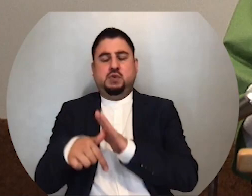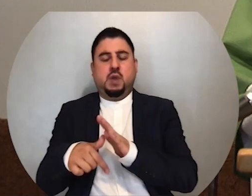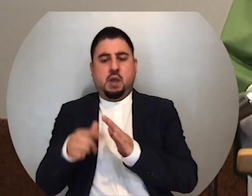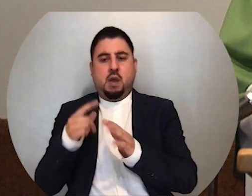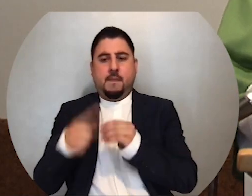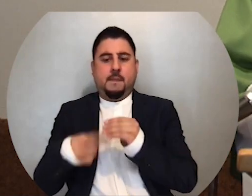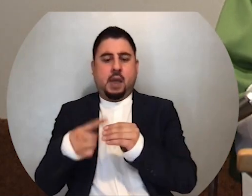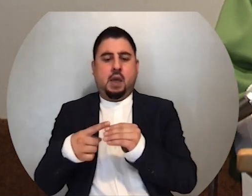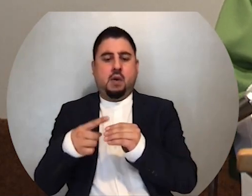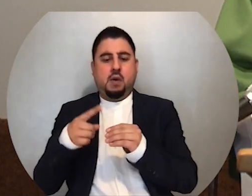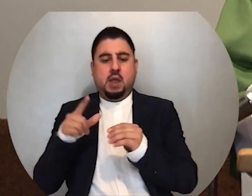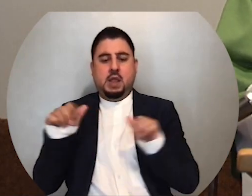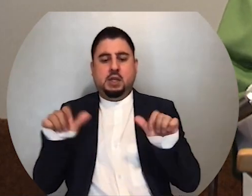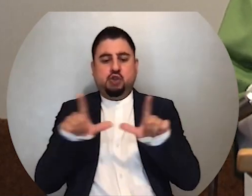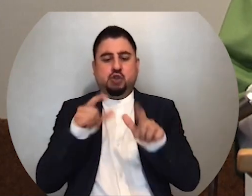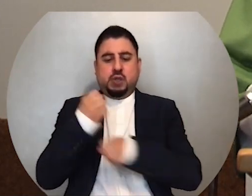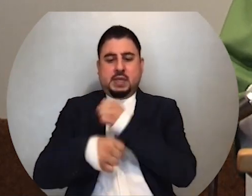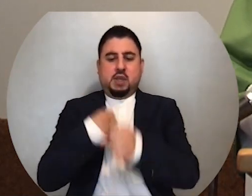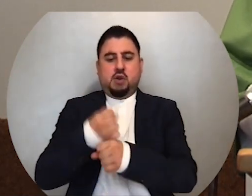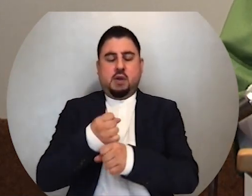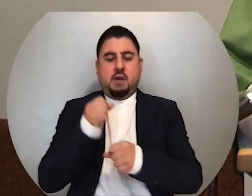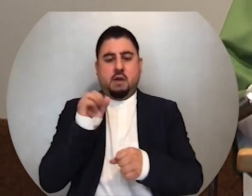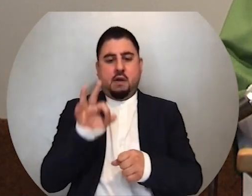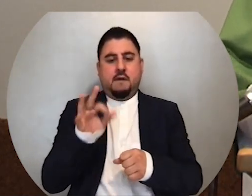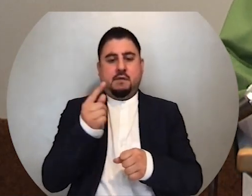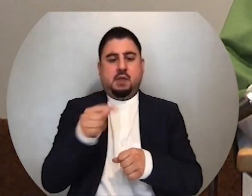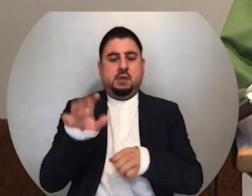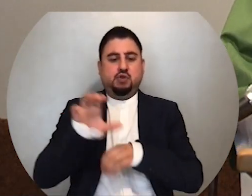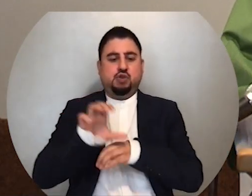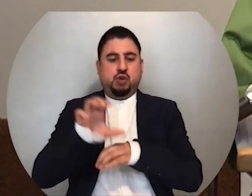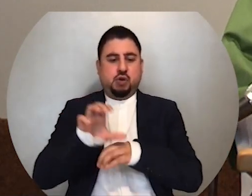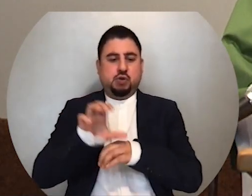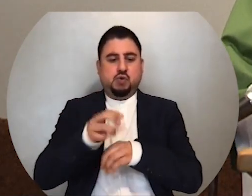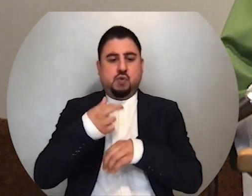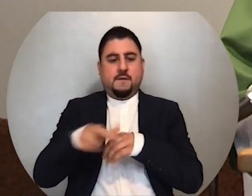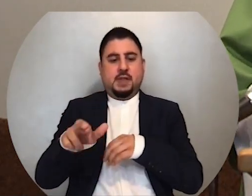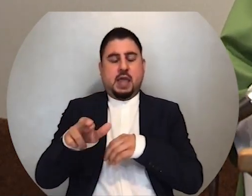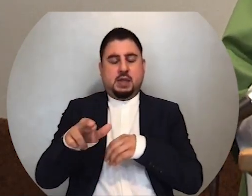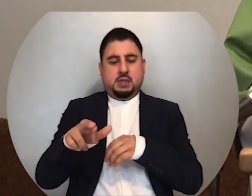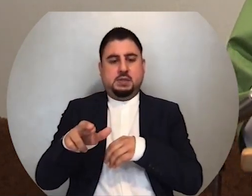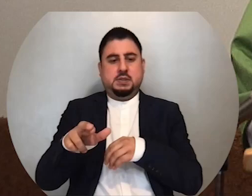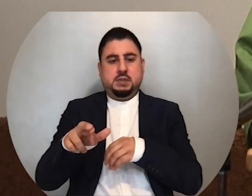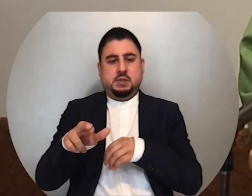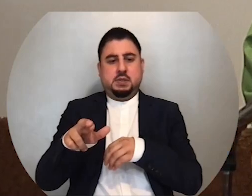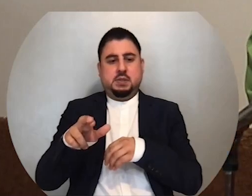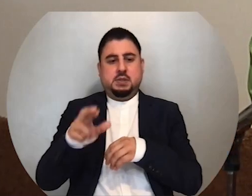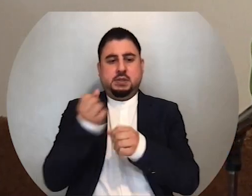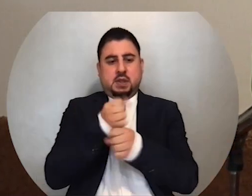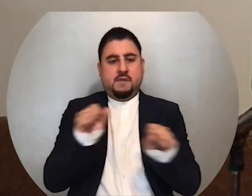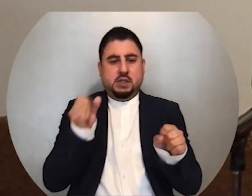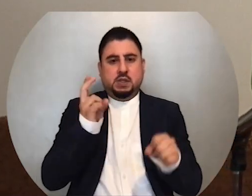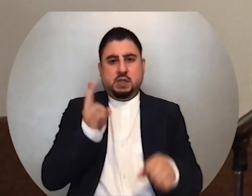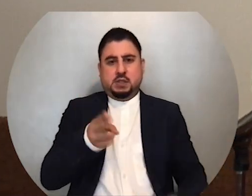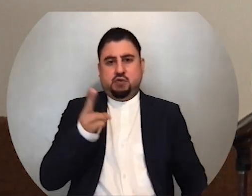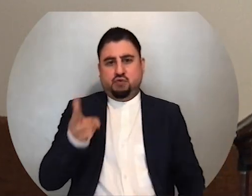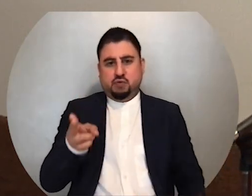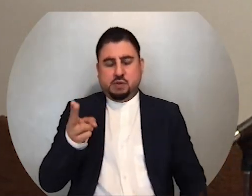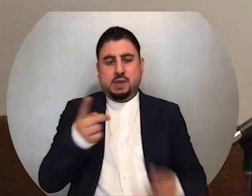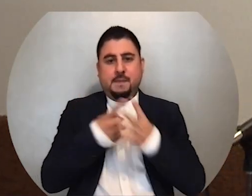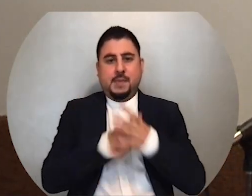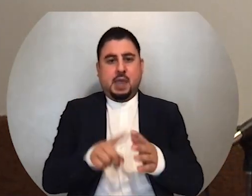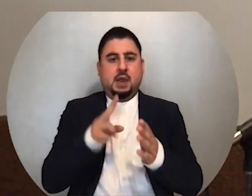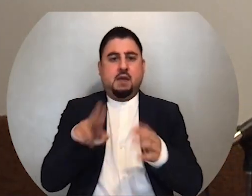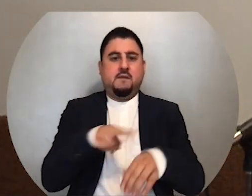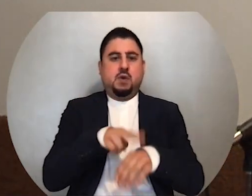eventuality. Of course, the liturgical year of the church reflects salvation history. You know, we began,